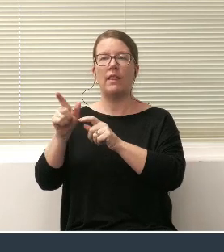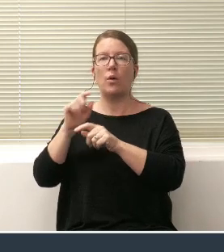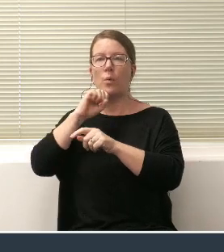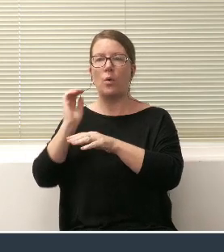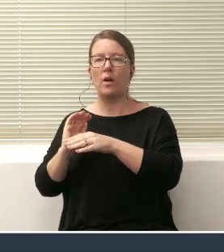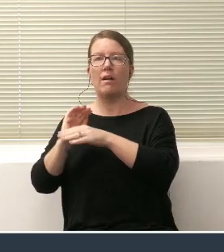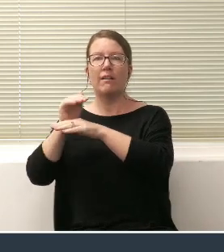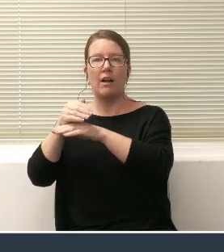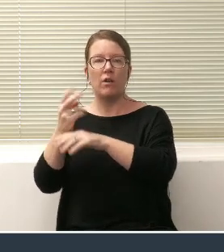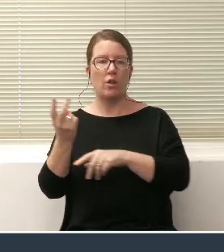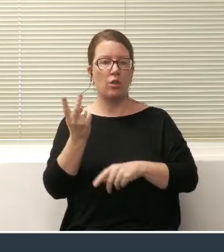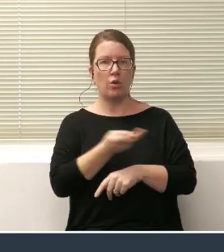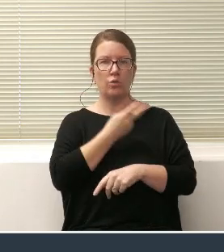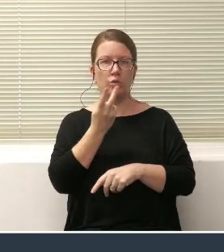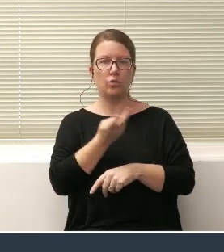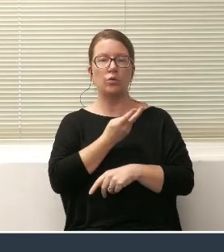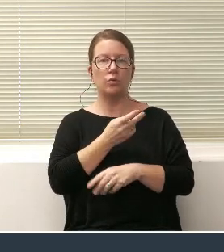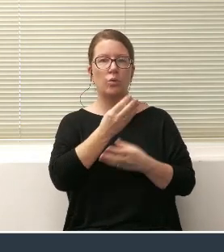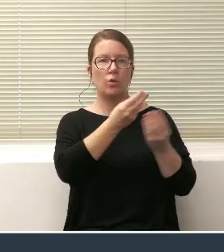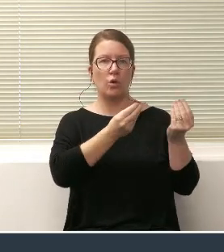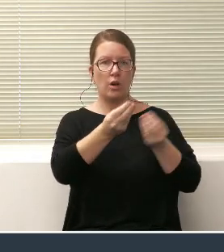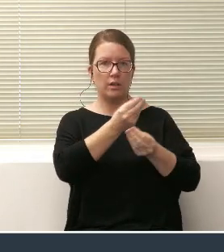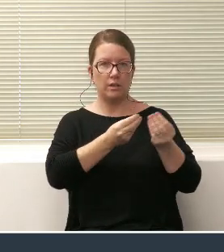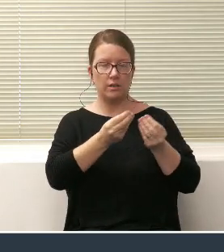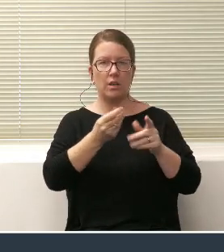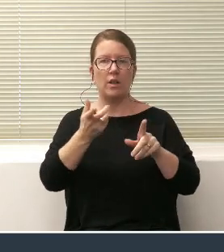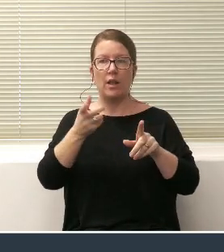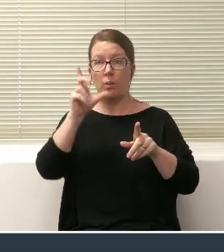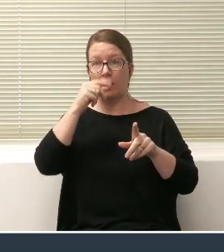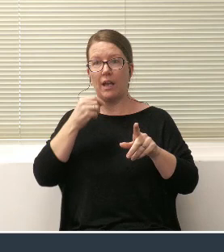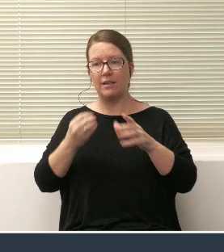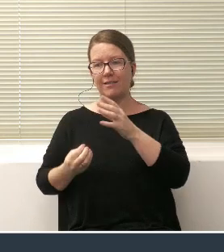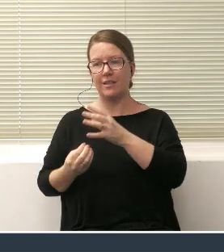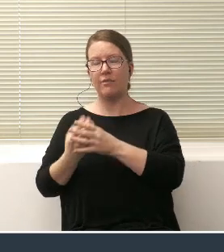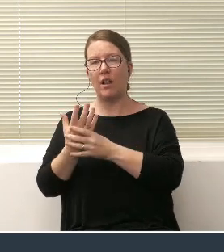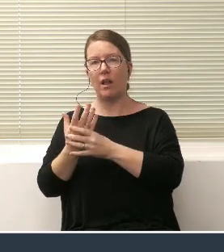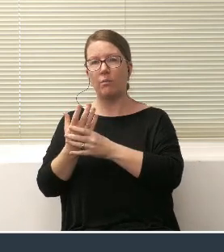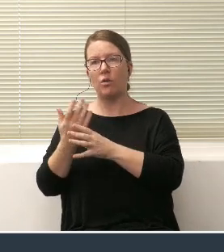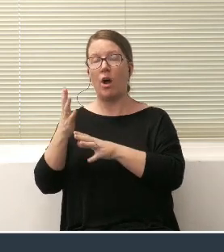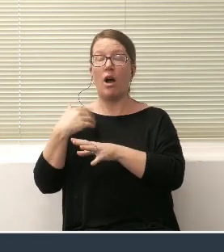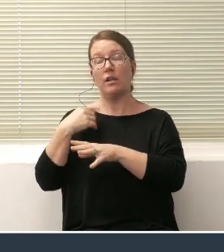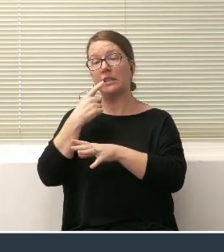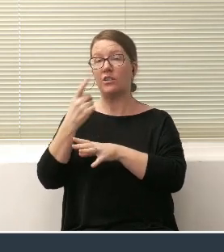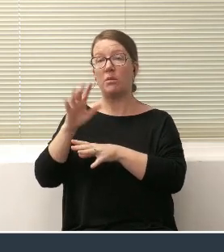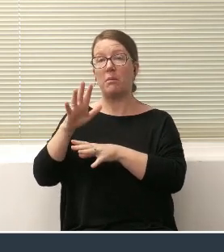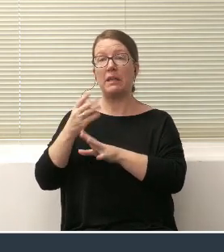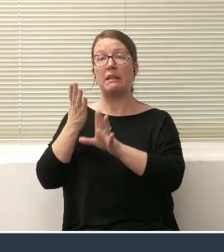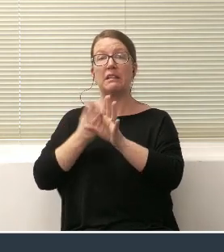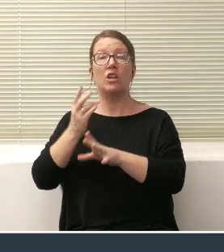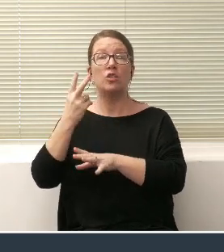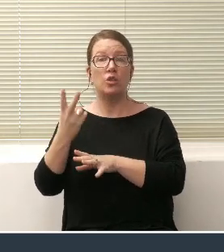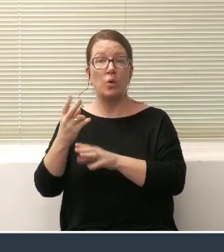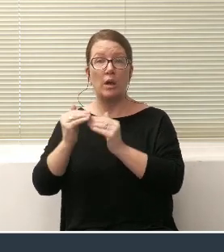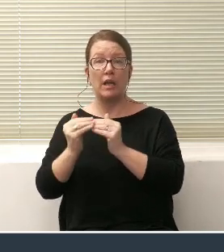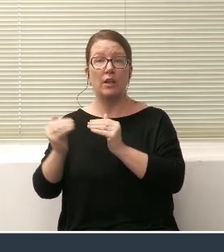those already known costs with a view to us developing. And I could suggest that in year 2 we increase